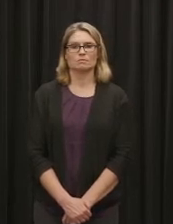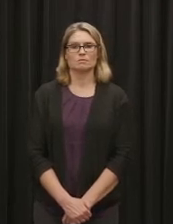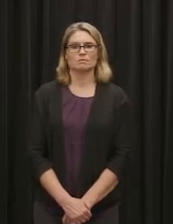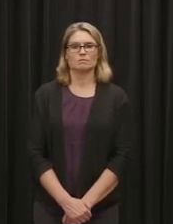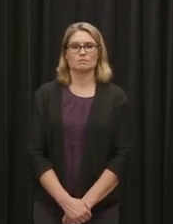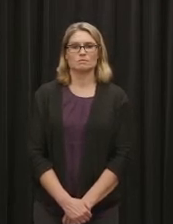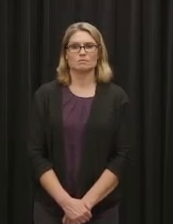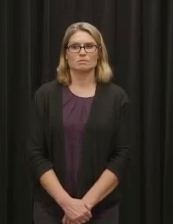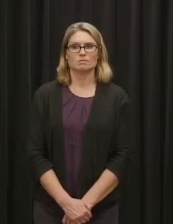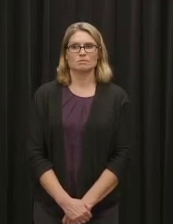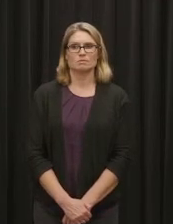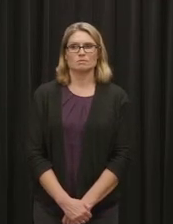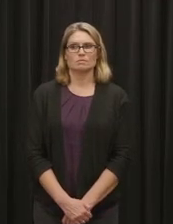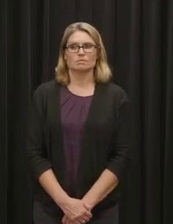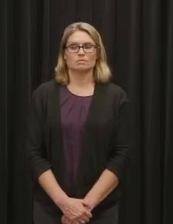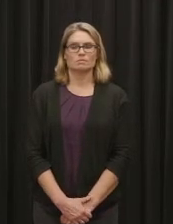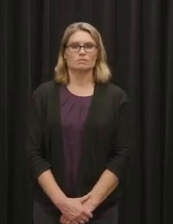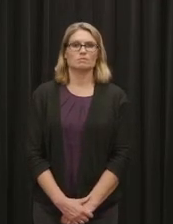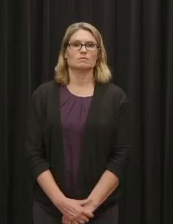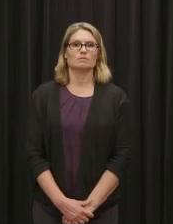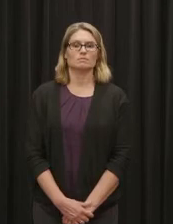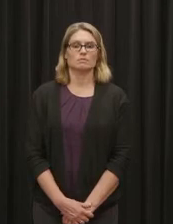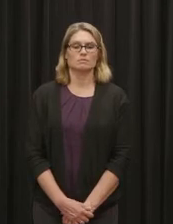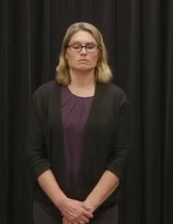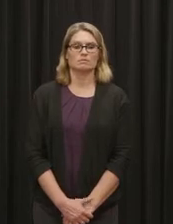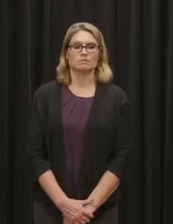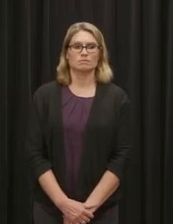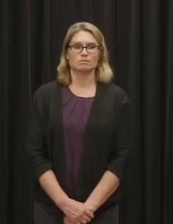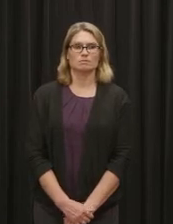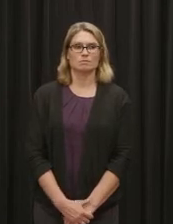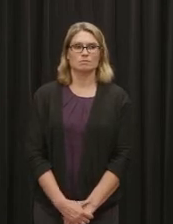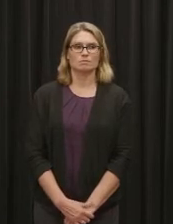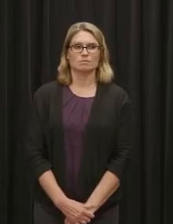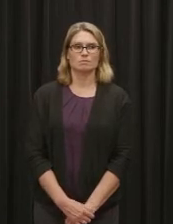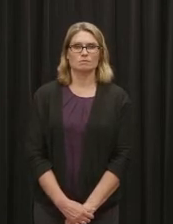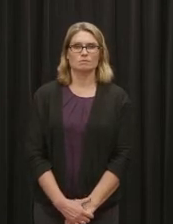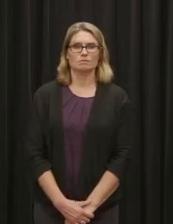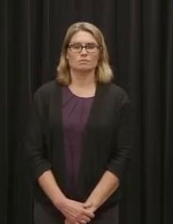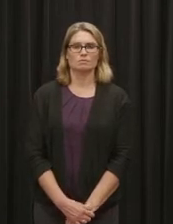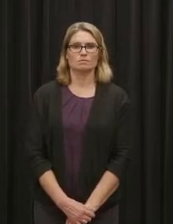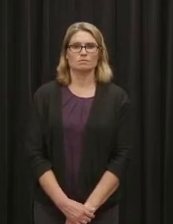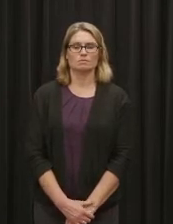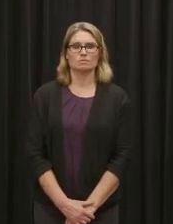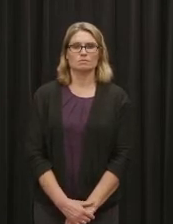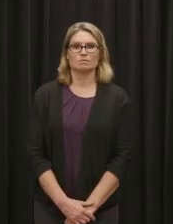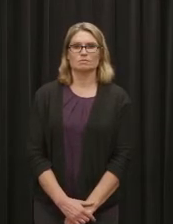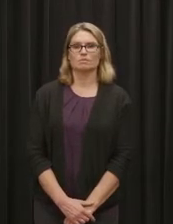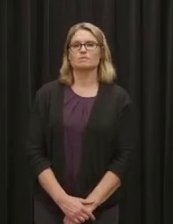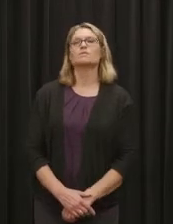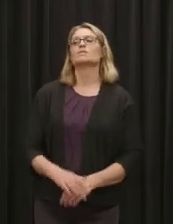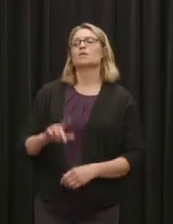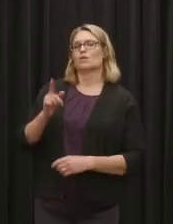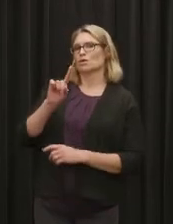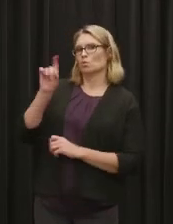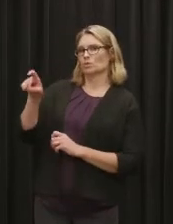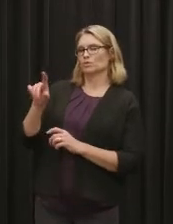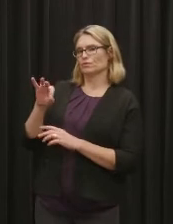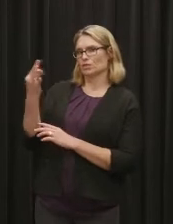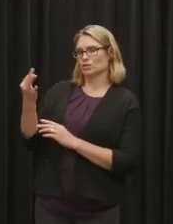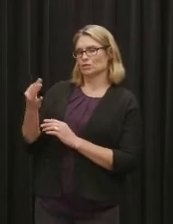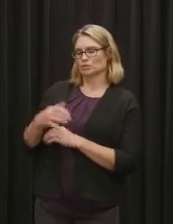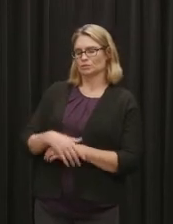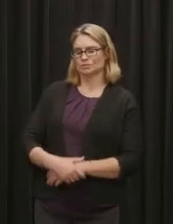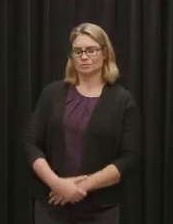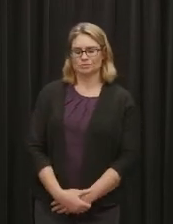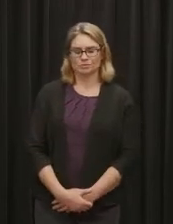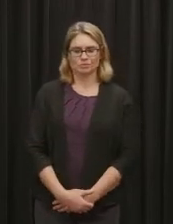will be getting more details later on. Do you have a follow-up? Yes, quickly. When there